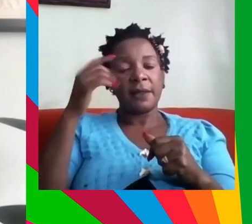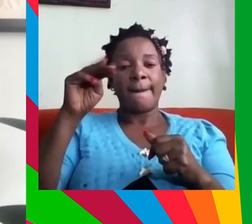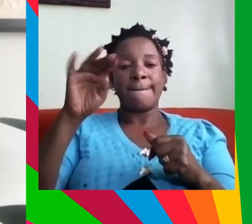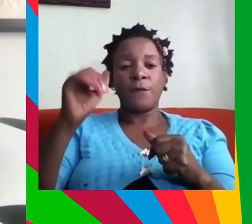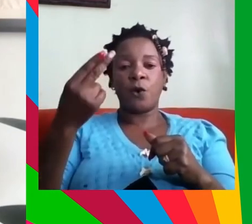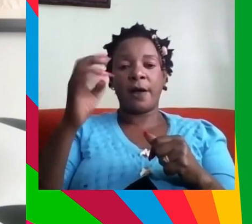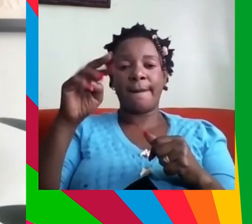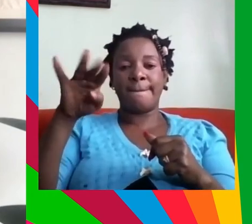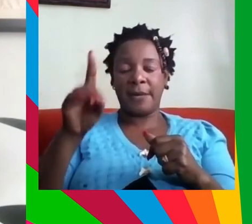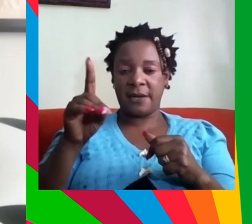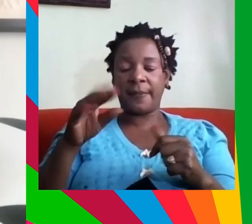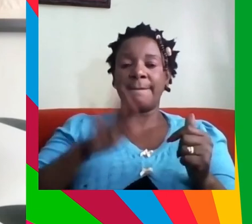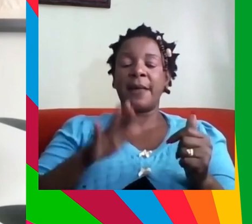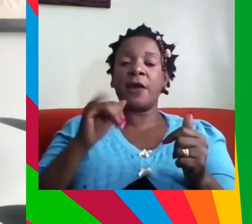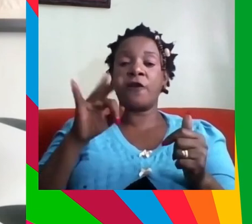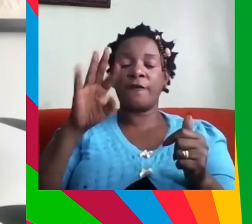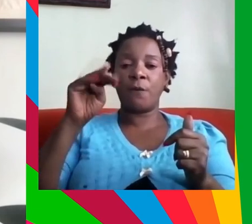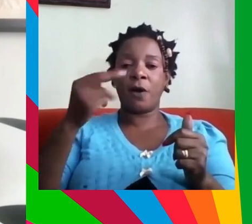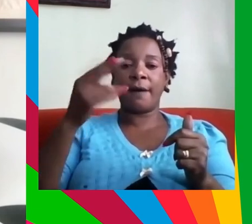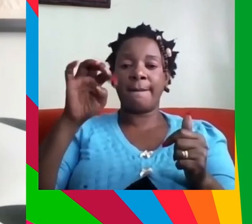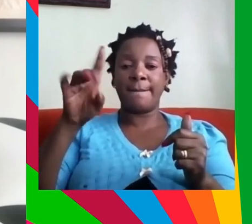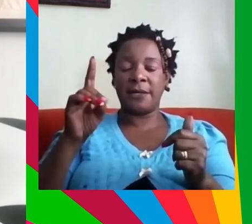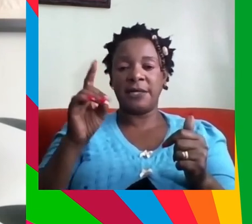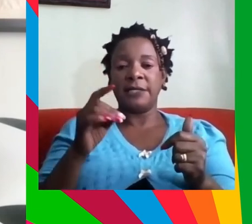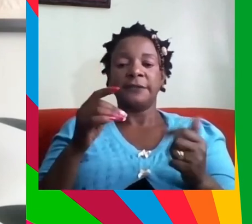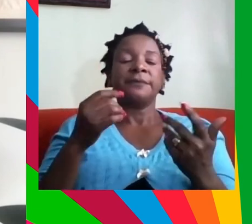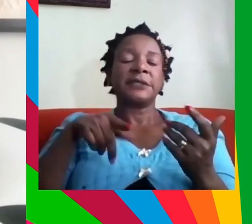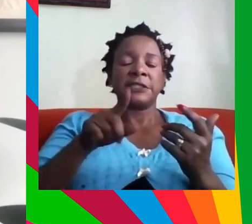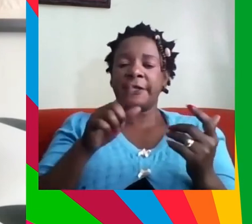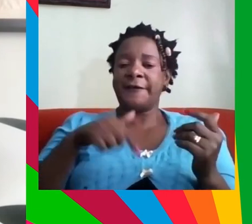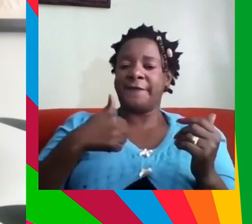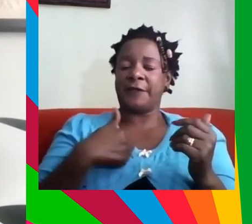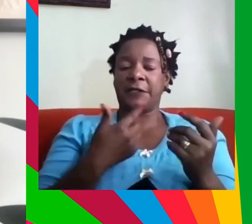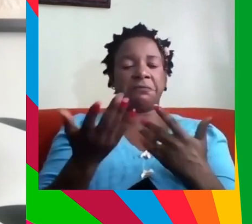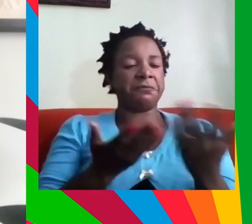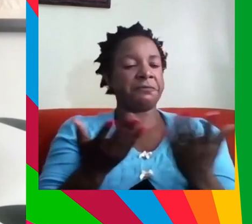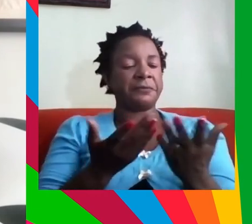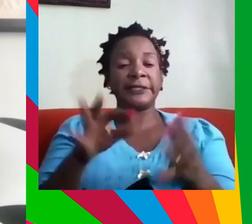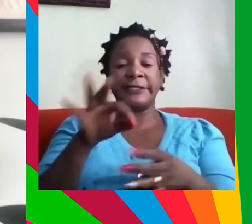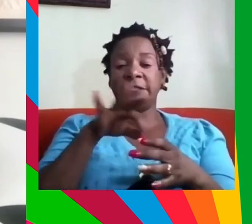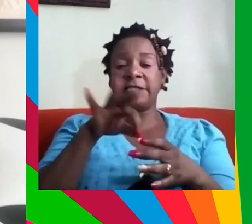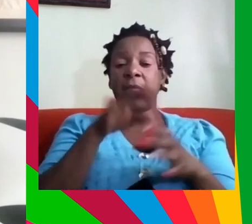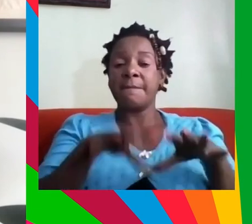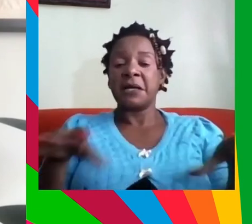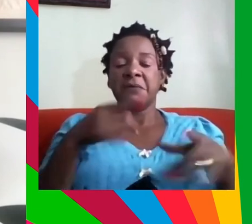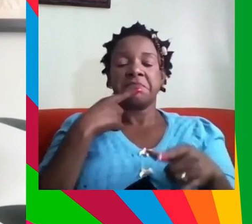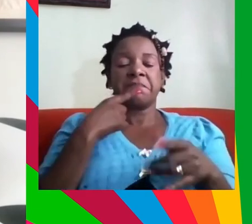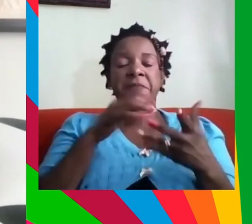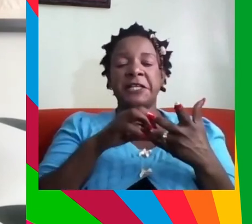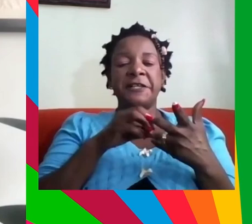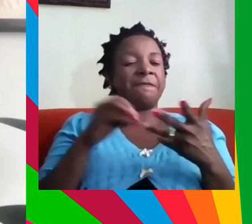and the mother of Muhammad. And she's in her 60s and she sells tea at the market. And she was telling me that she divorced